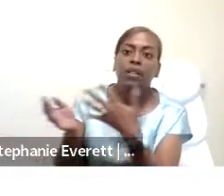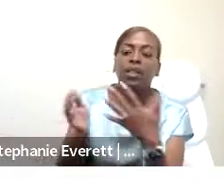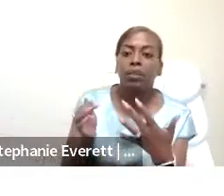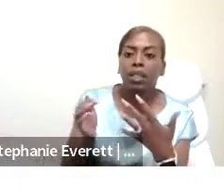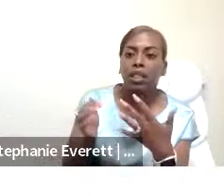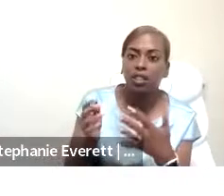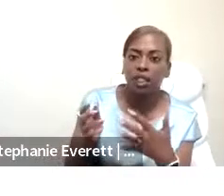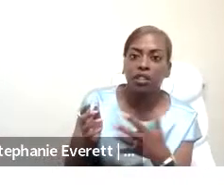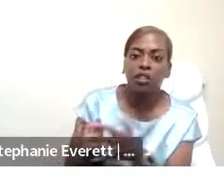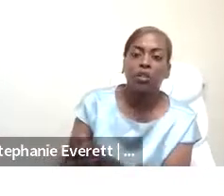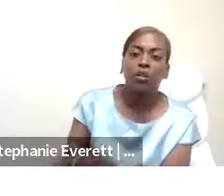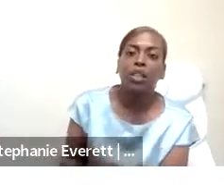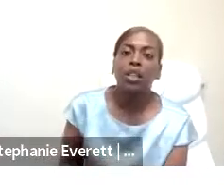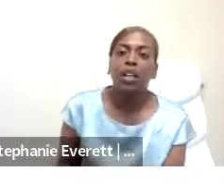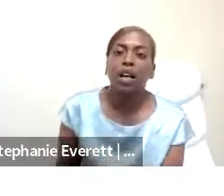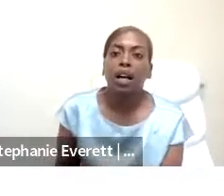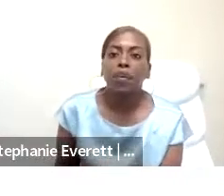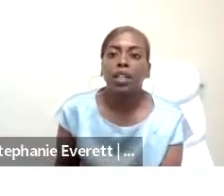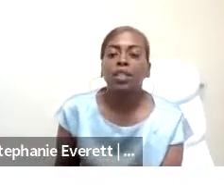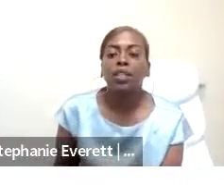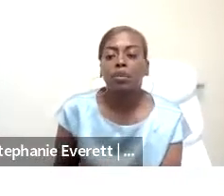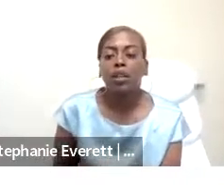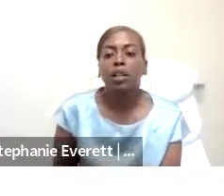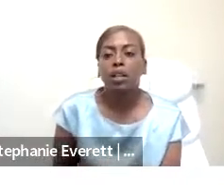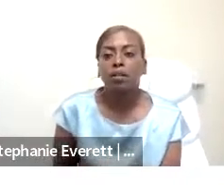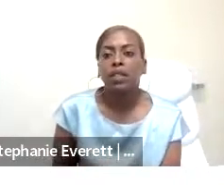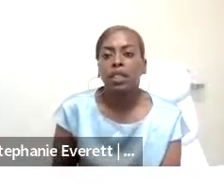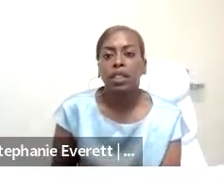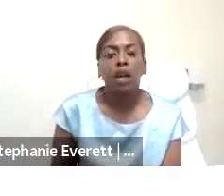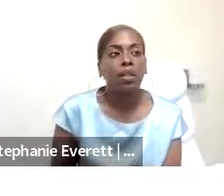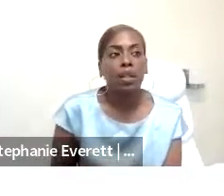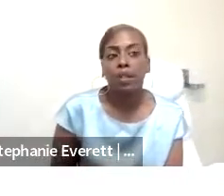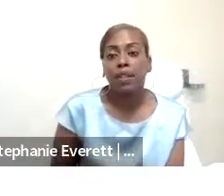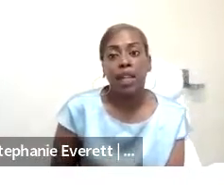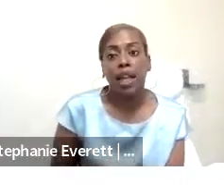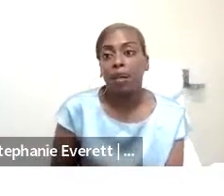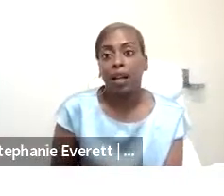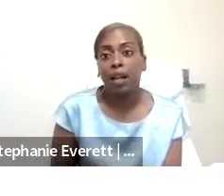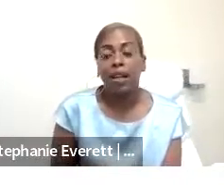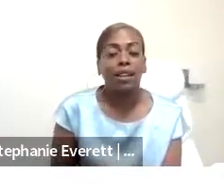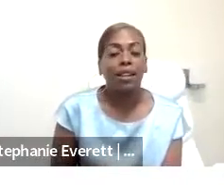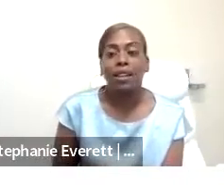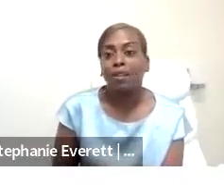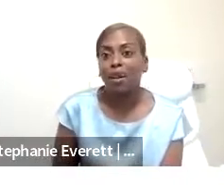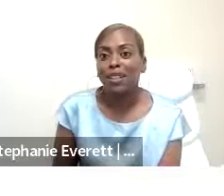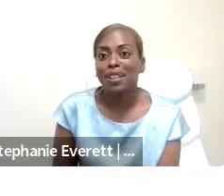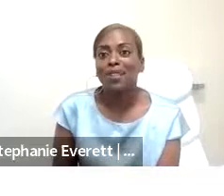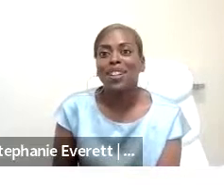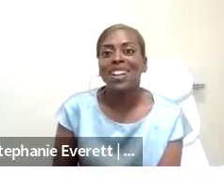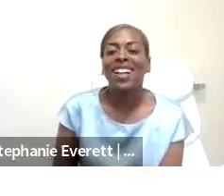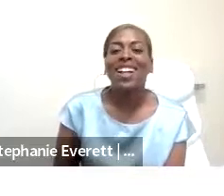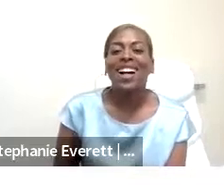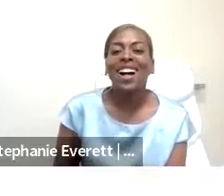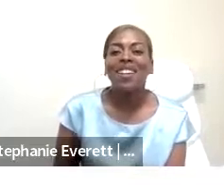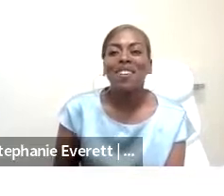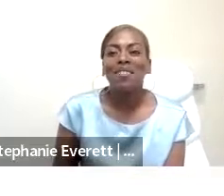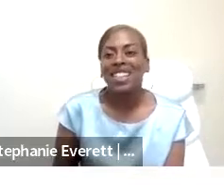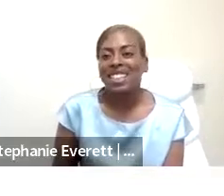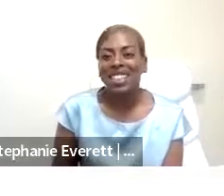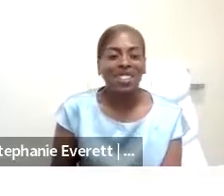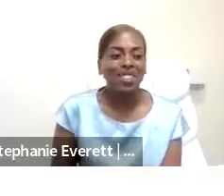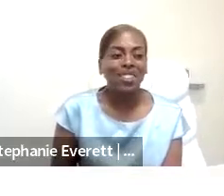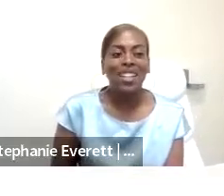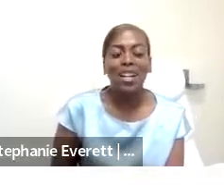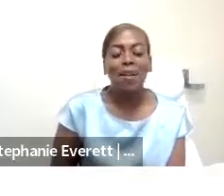recommendations if there's going to be any changes to it. It's just a bigger conversation. I'm definitely happy to have it. I love policy work. I'm